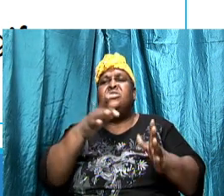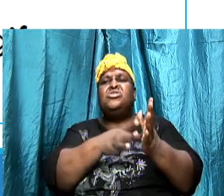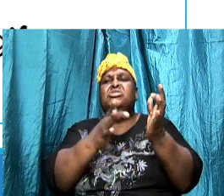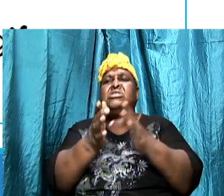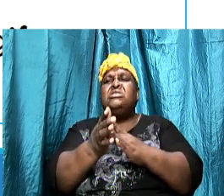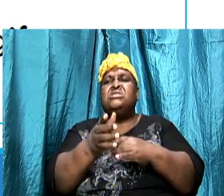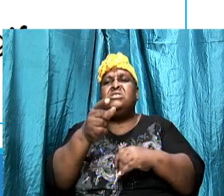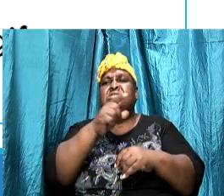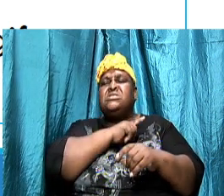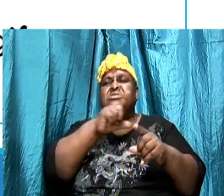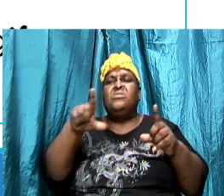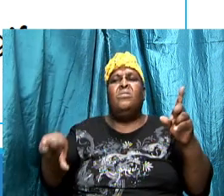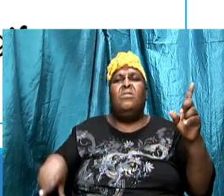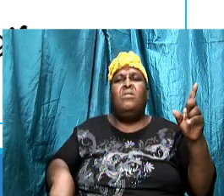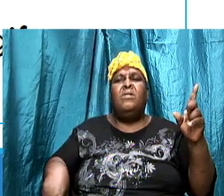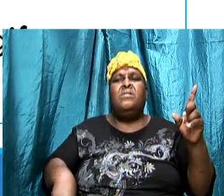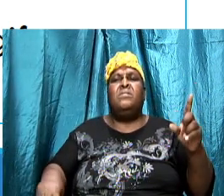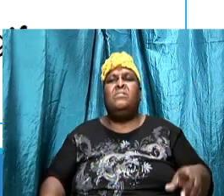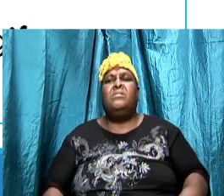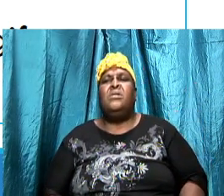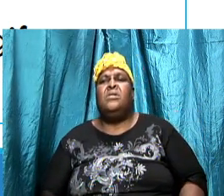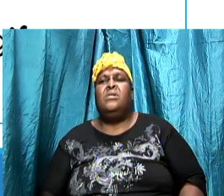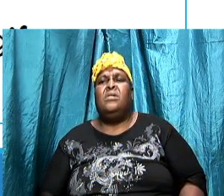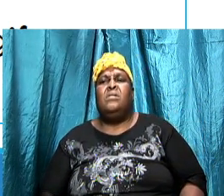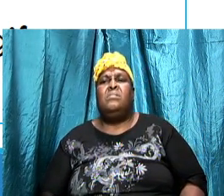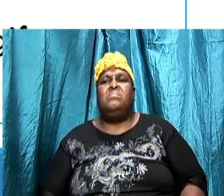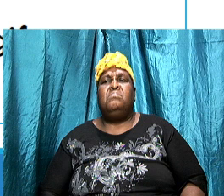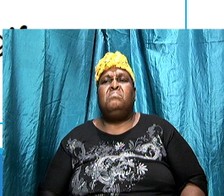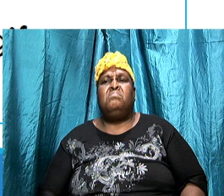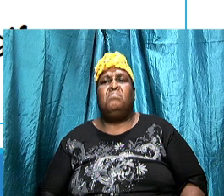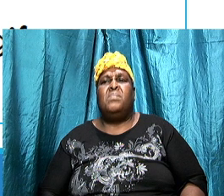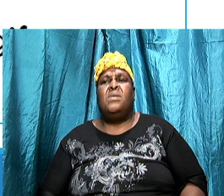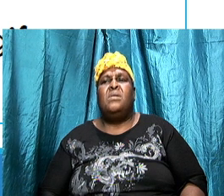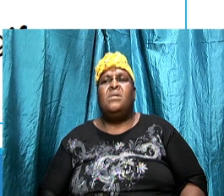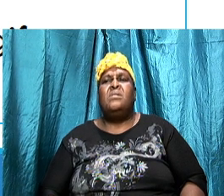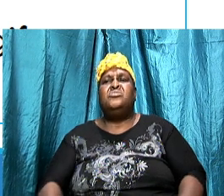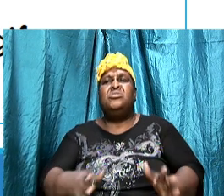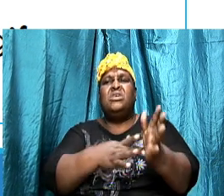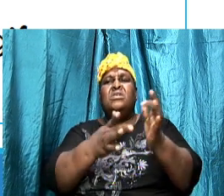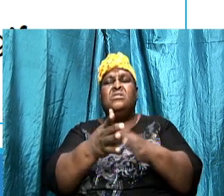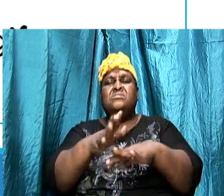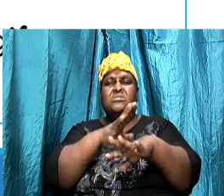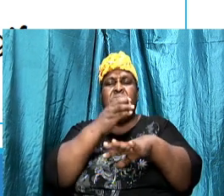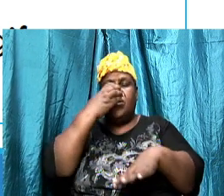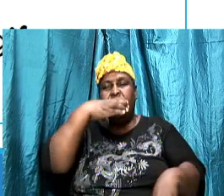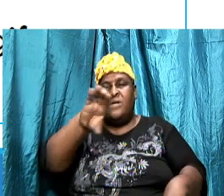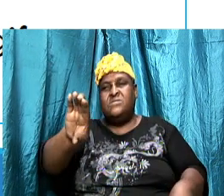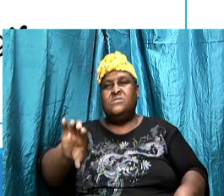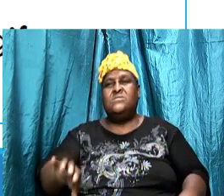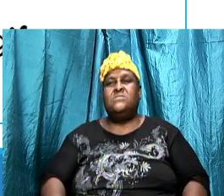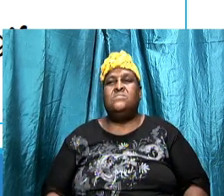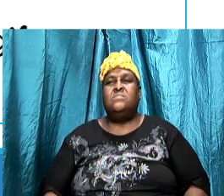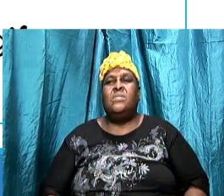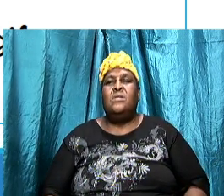He said, no man speaking by the Spirit calleth Jesus a